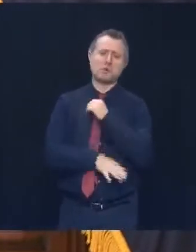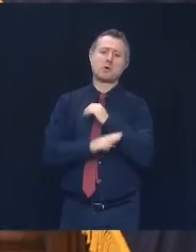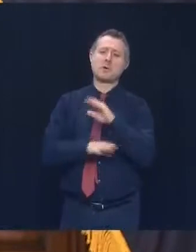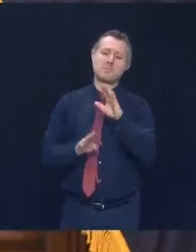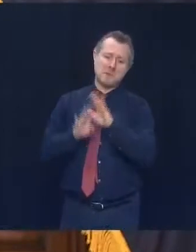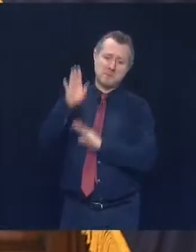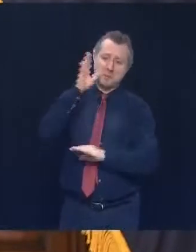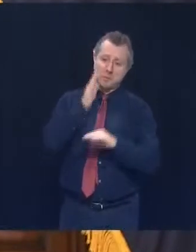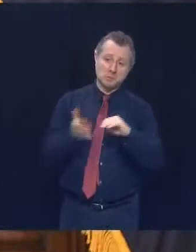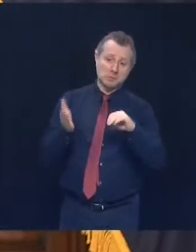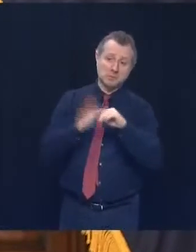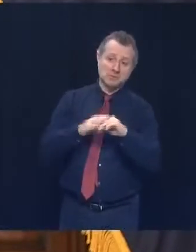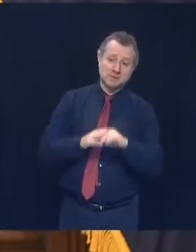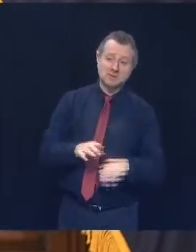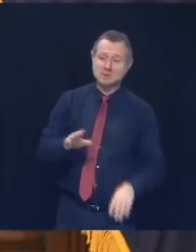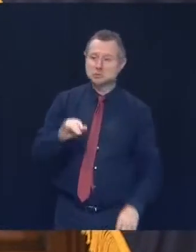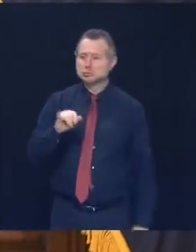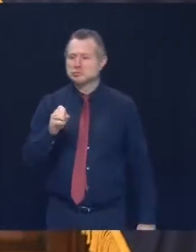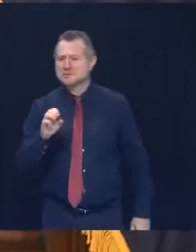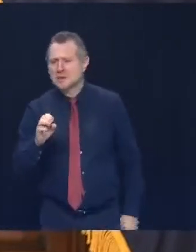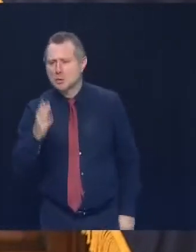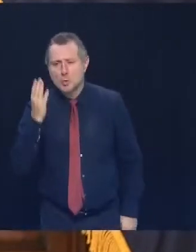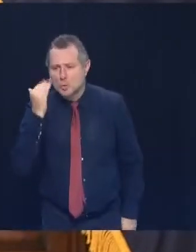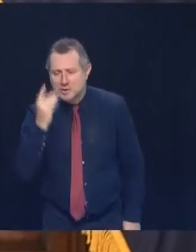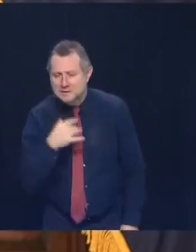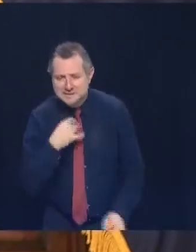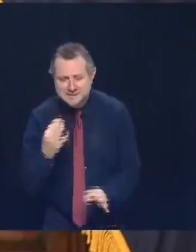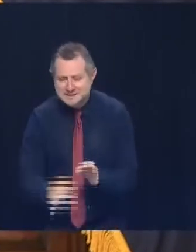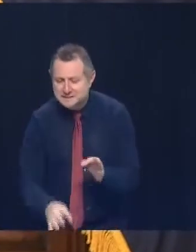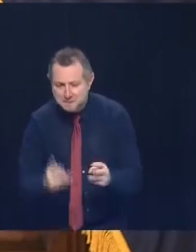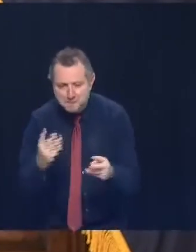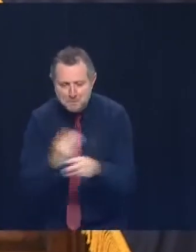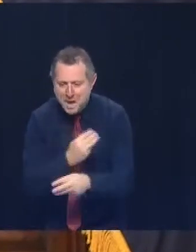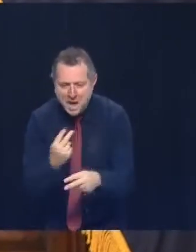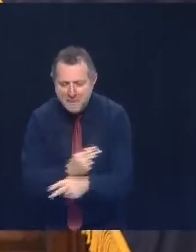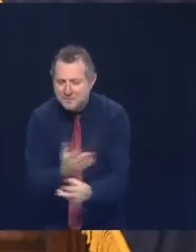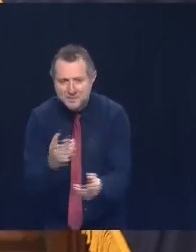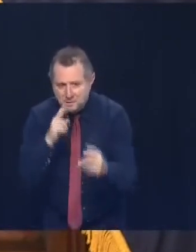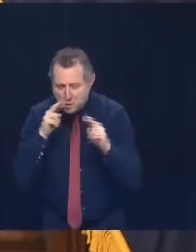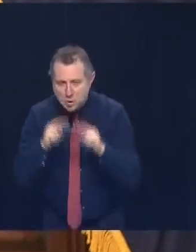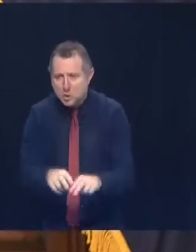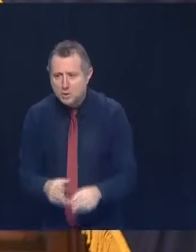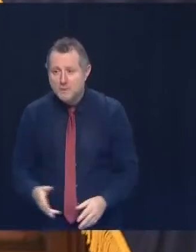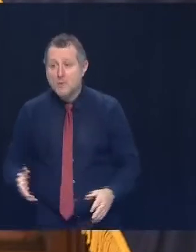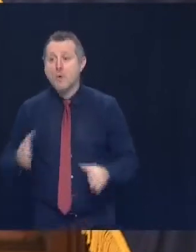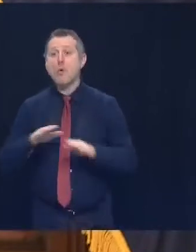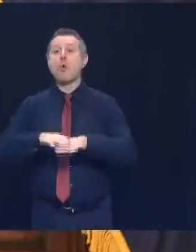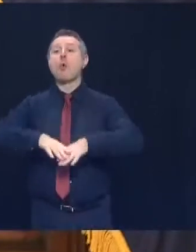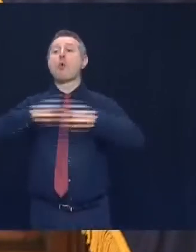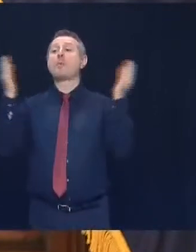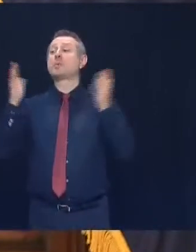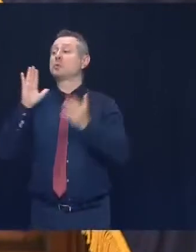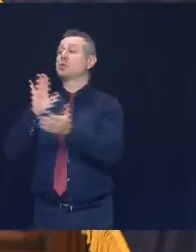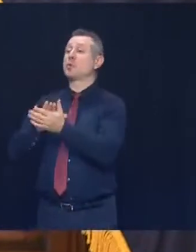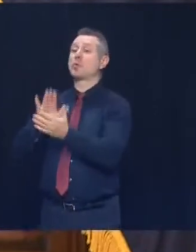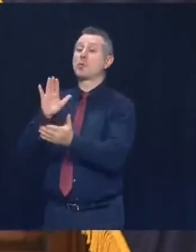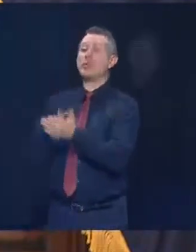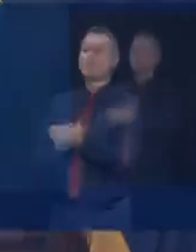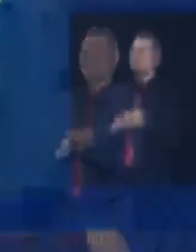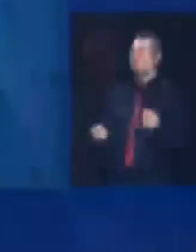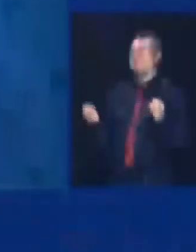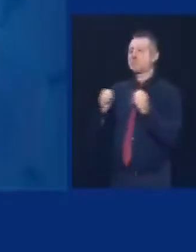is math. It's just math. You open schools, that's more congregate. You